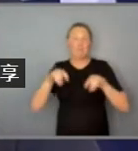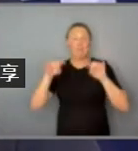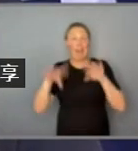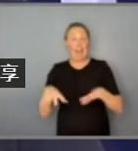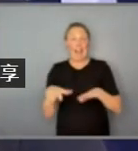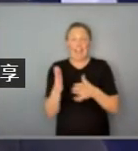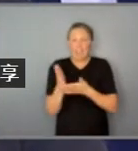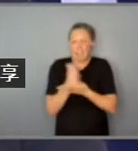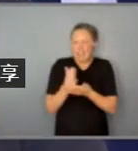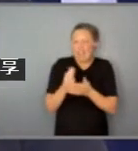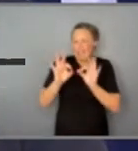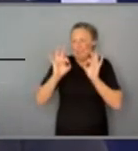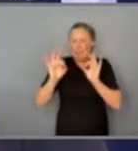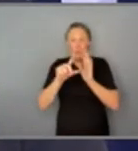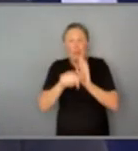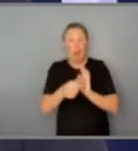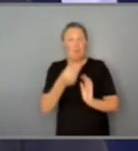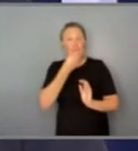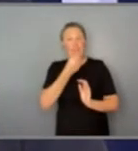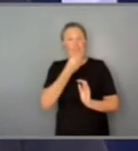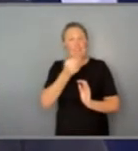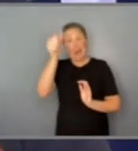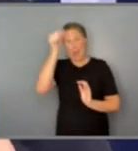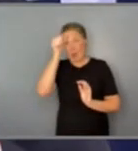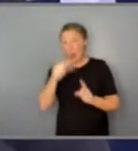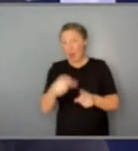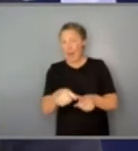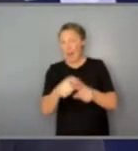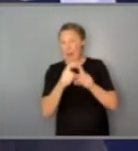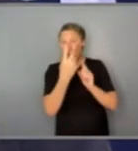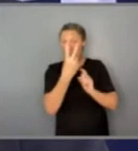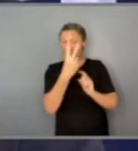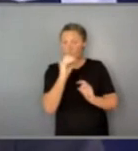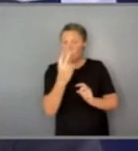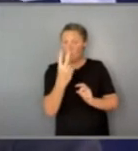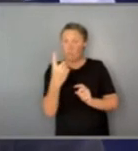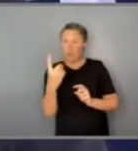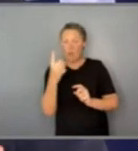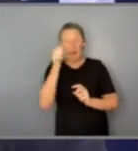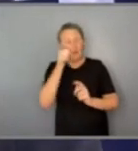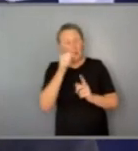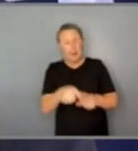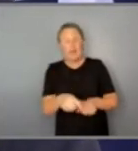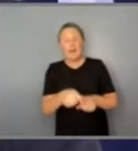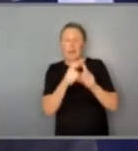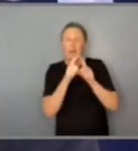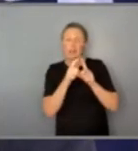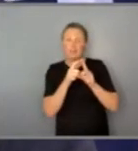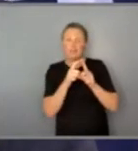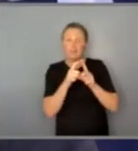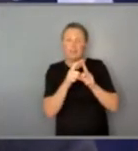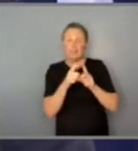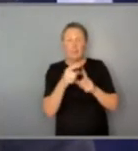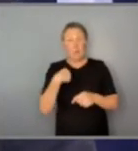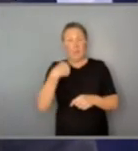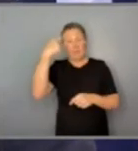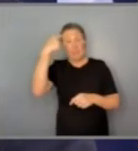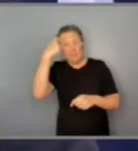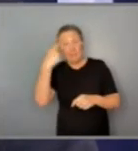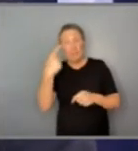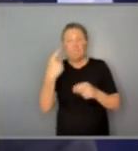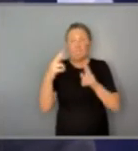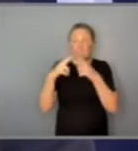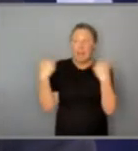together. As difficult as this year has been, and can I particularly again say we are thinking of all of those families down